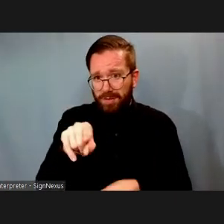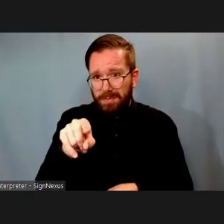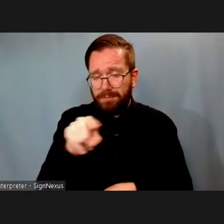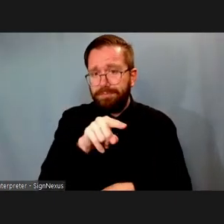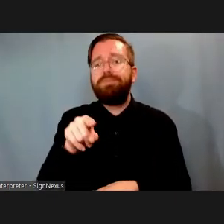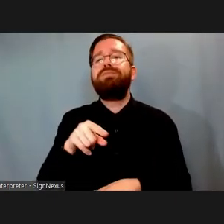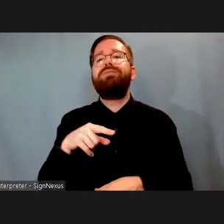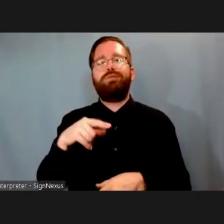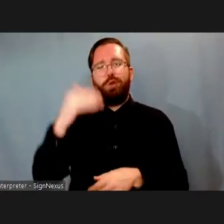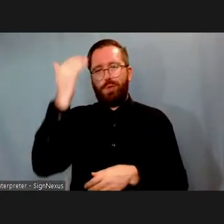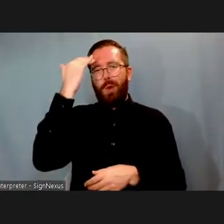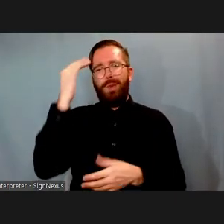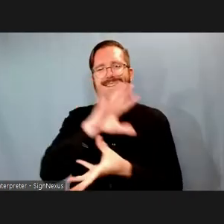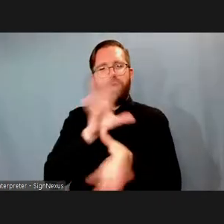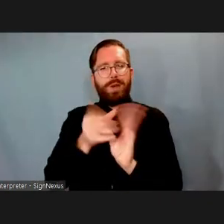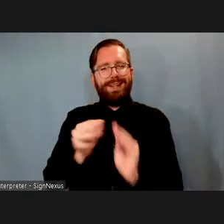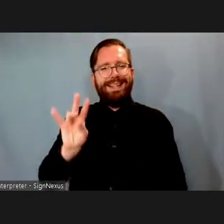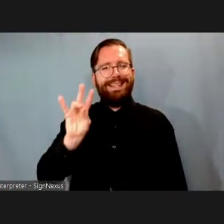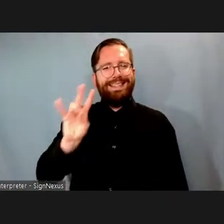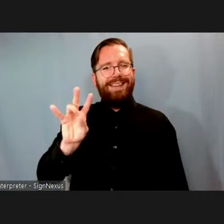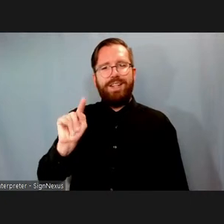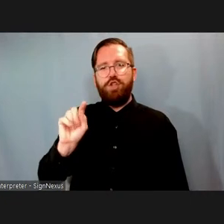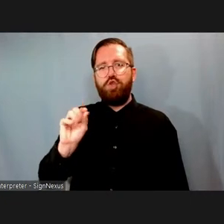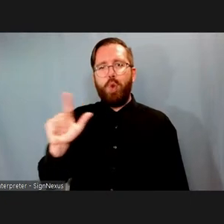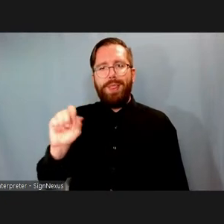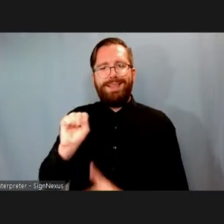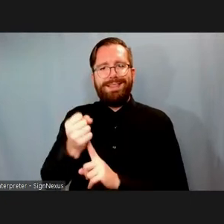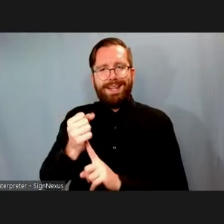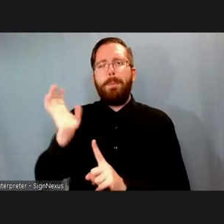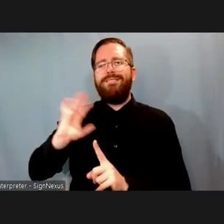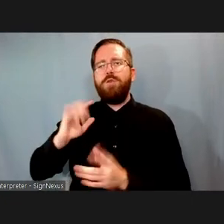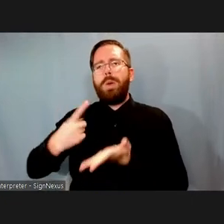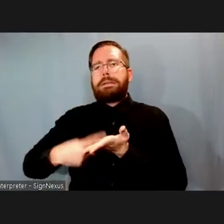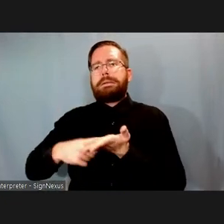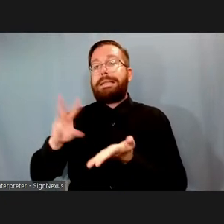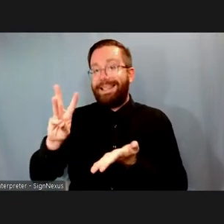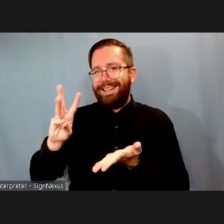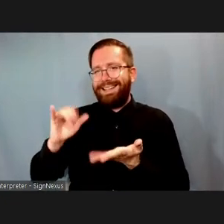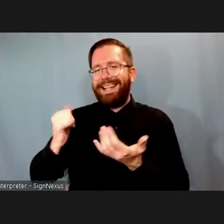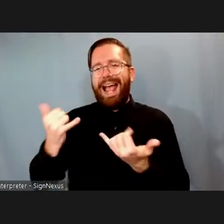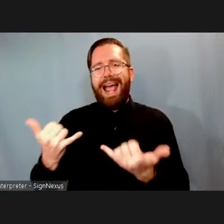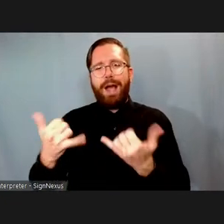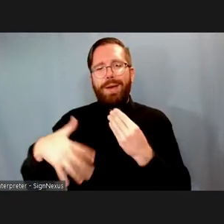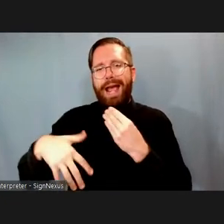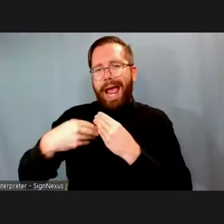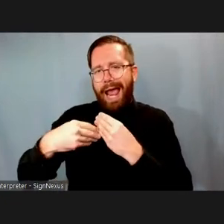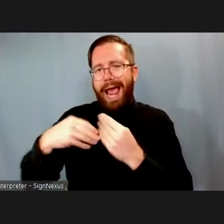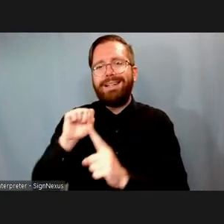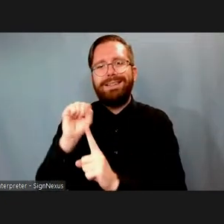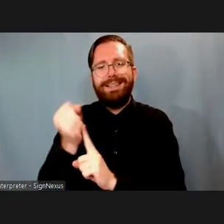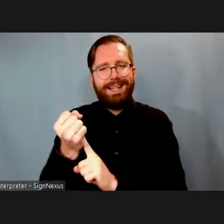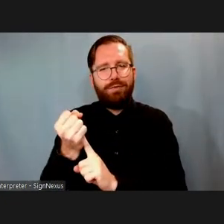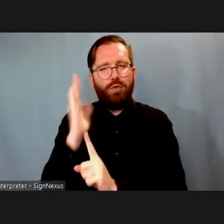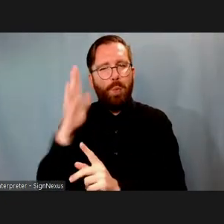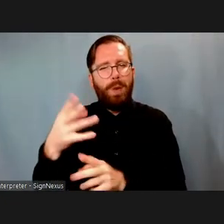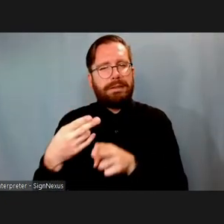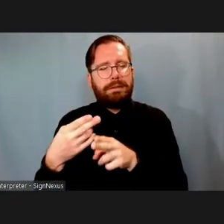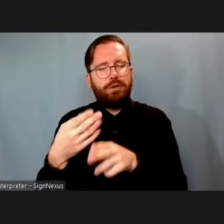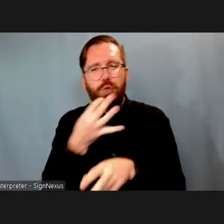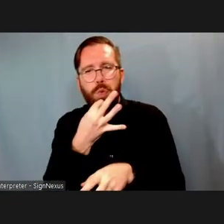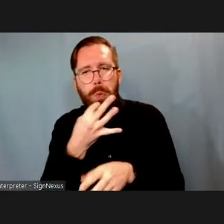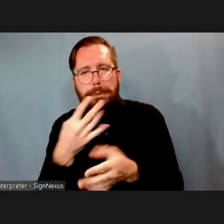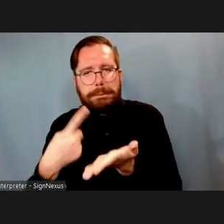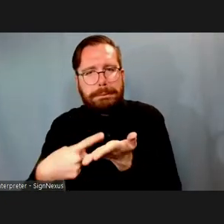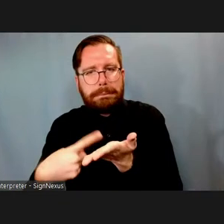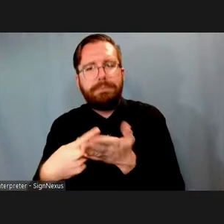tolling scenarios when we originally discussed six that is because we added a towing scenario which i'll get to shortly as a result of